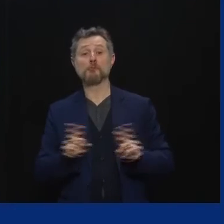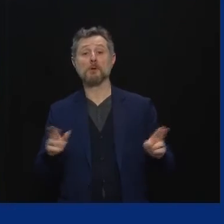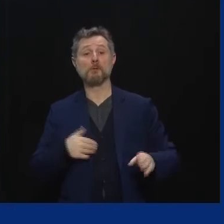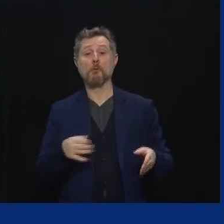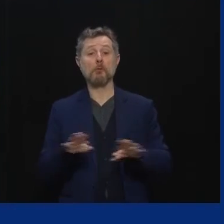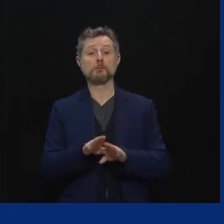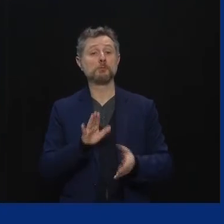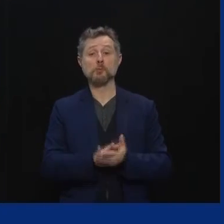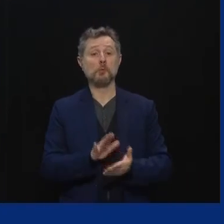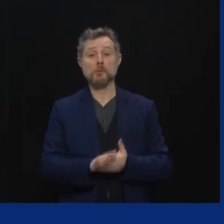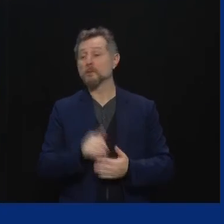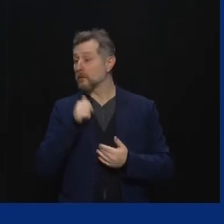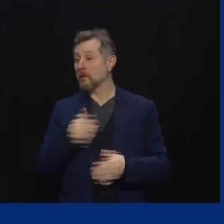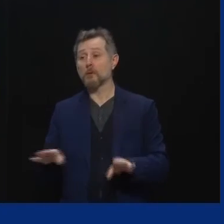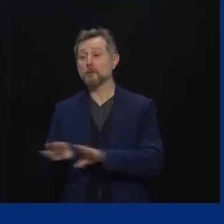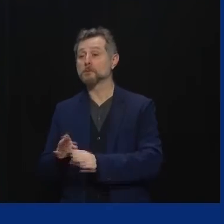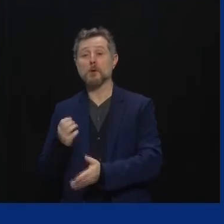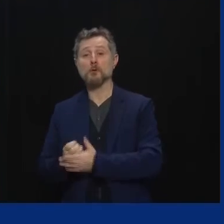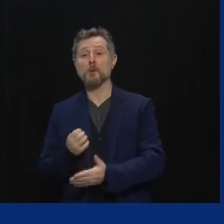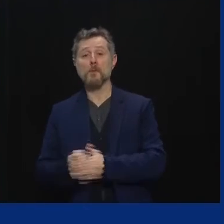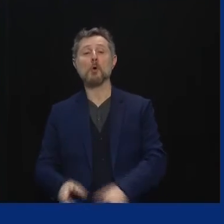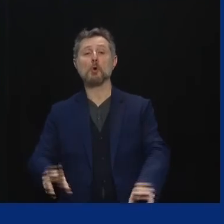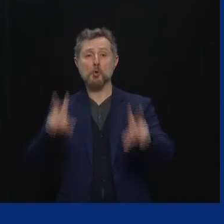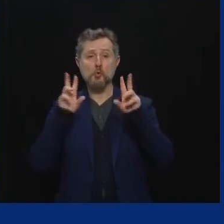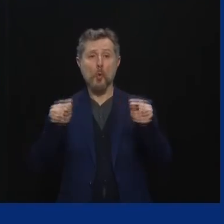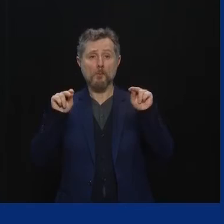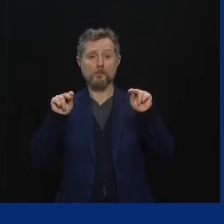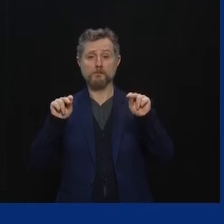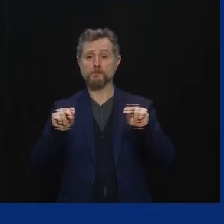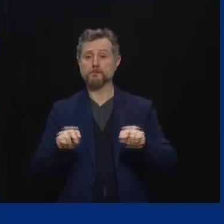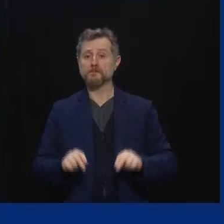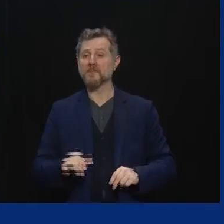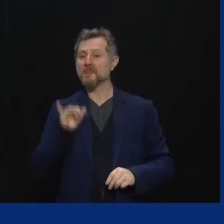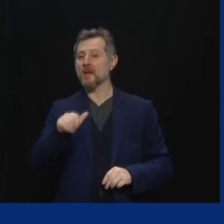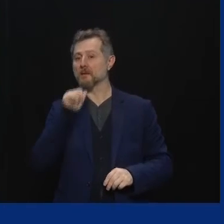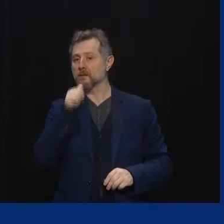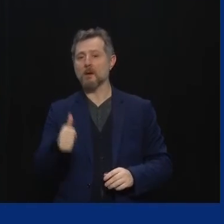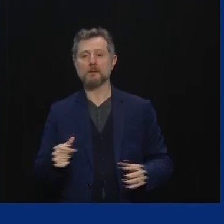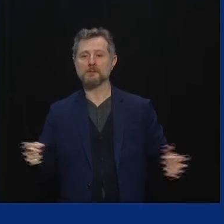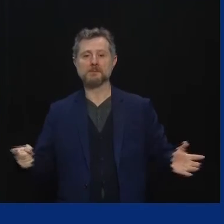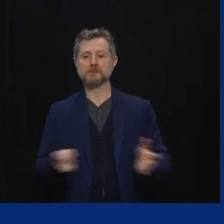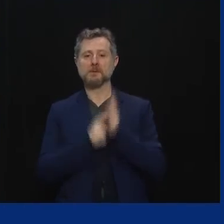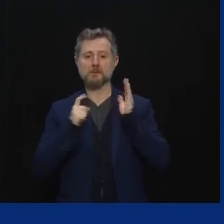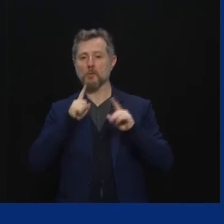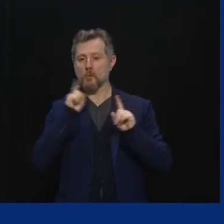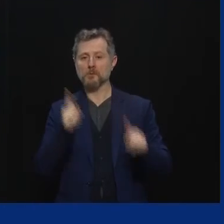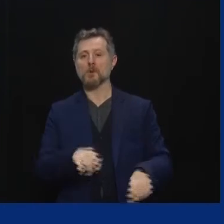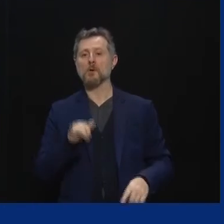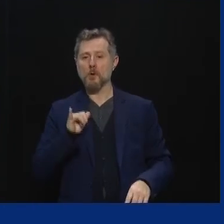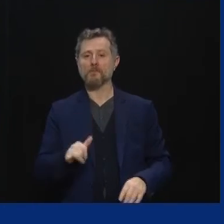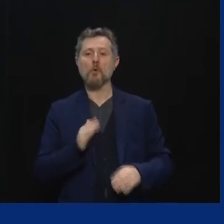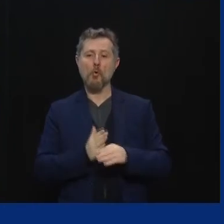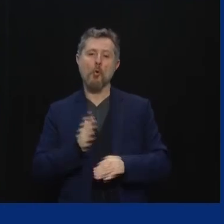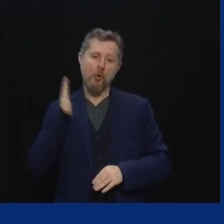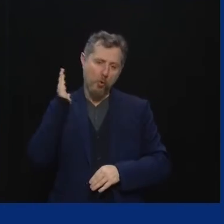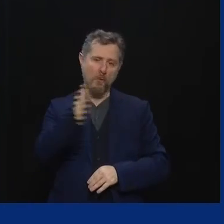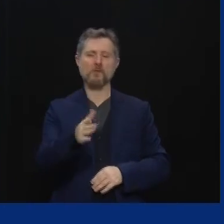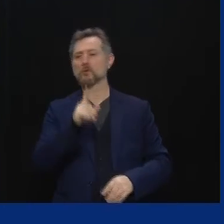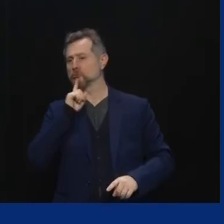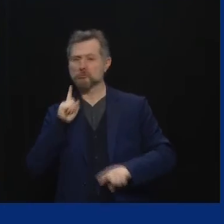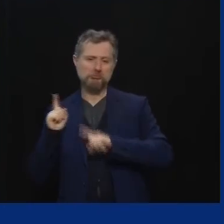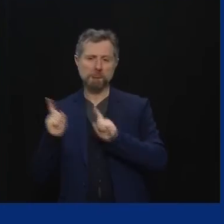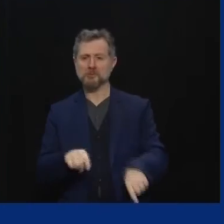no. That is not a necessary response. That would be considered an overreaction to the fact that this is not